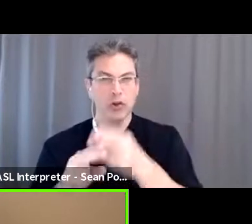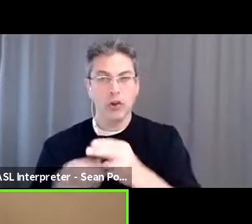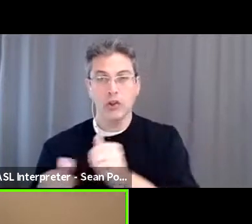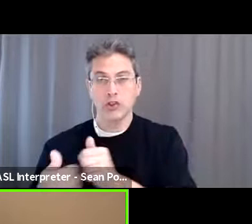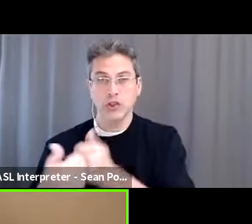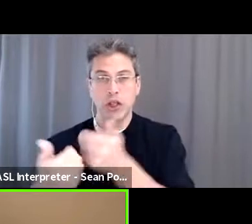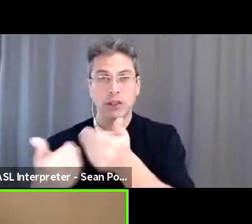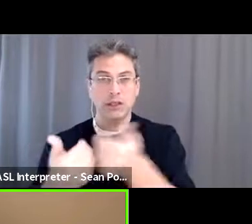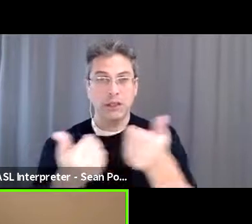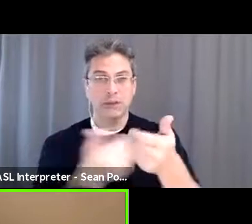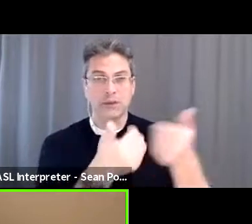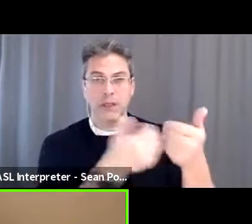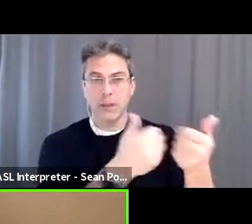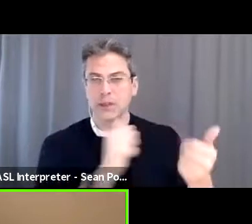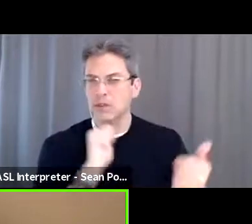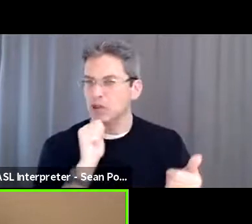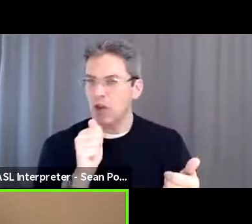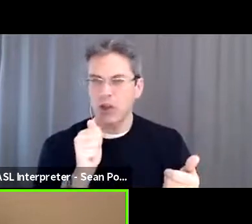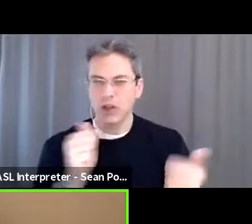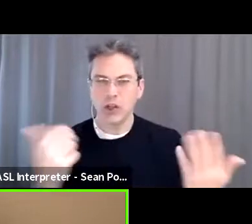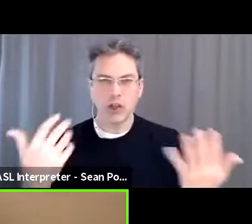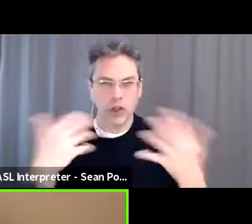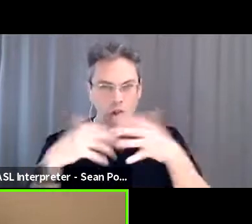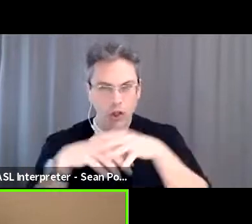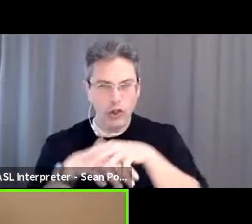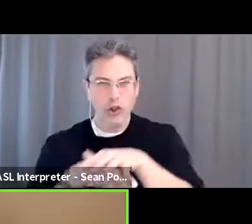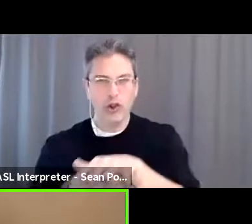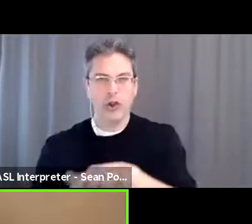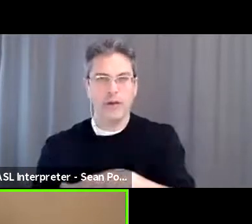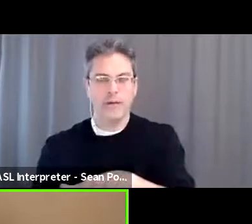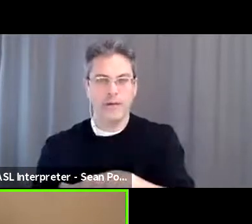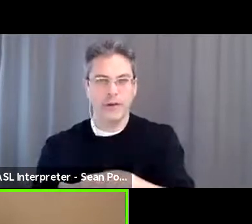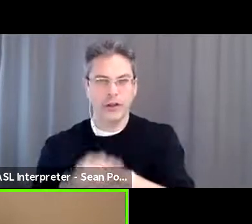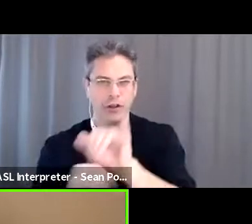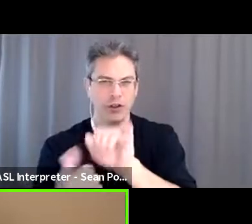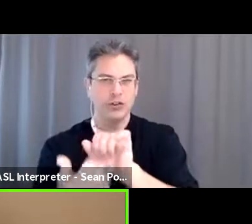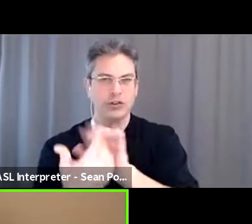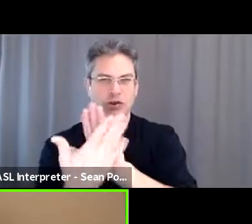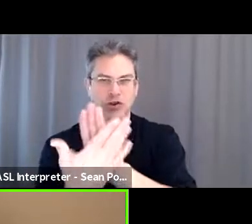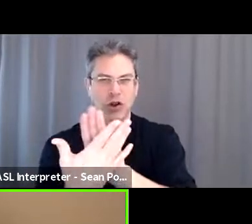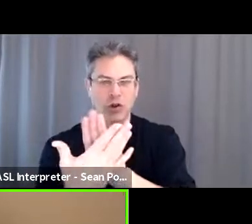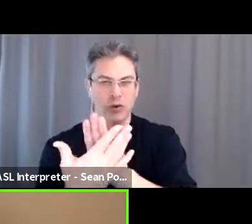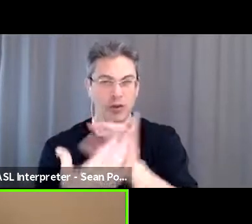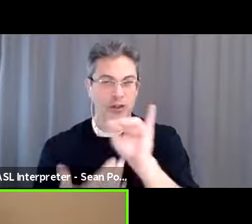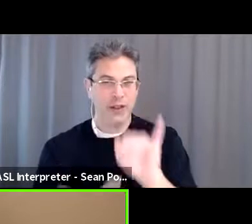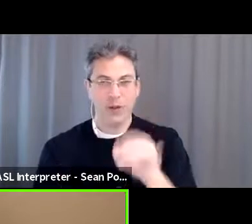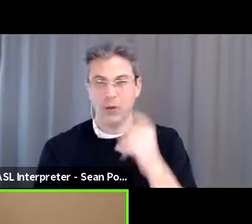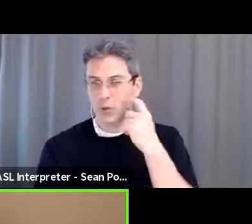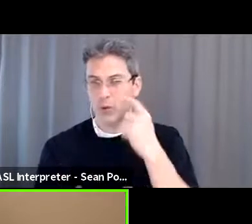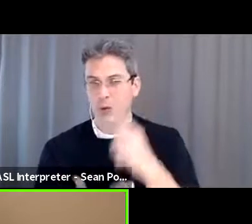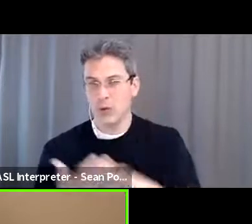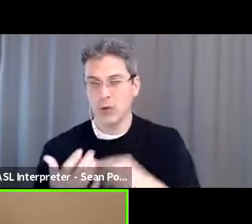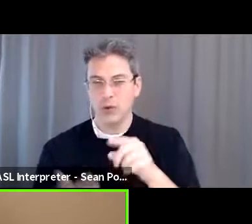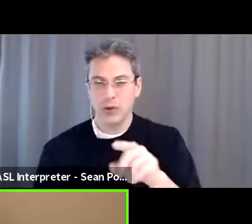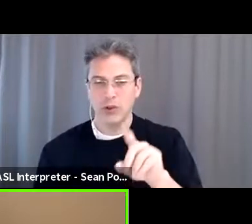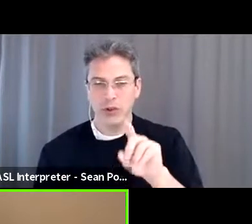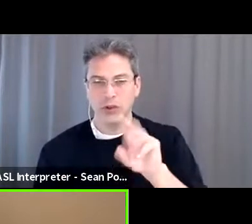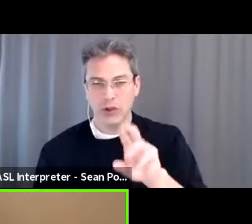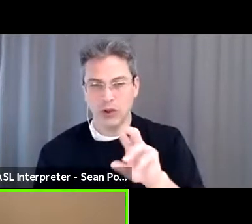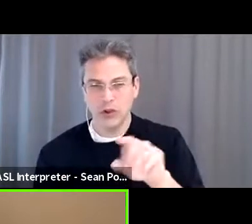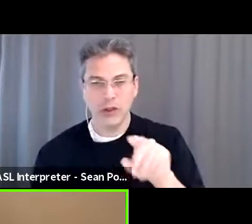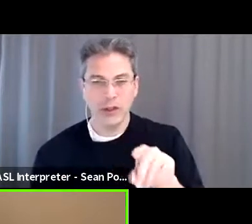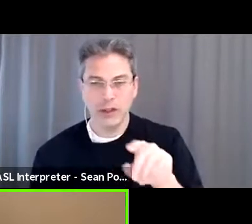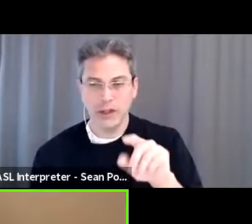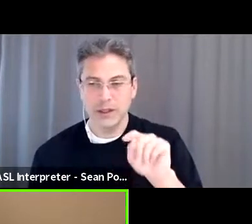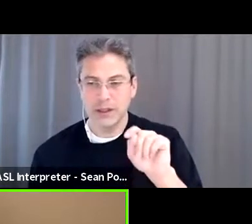is very convergent, if you will, with the recent thread in what Dr. Tedros has been saying. If you look